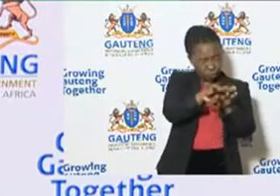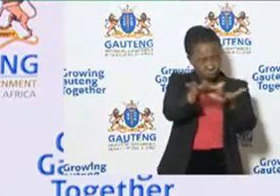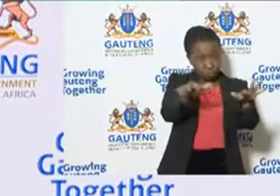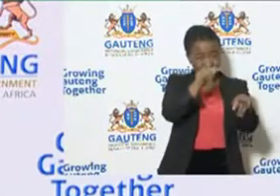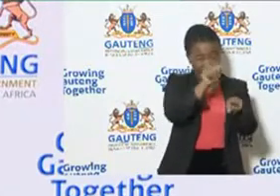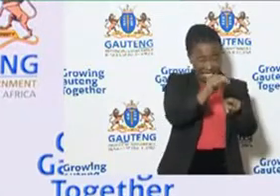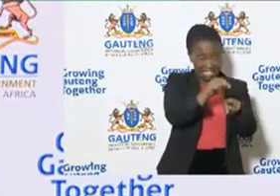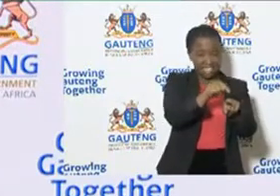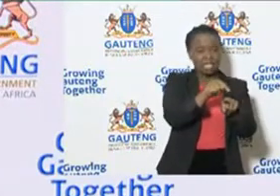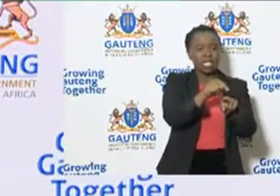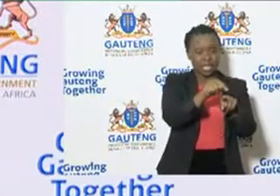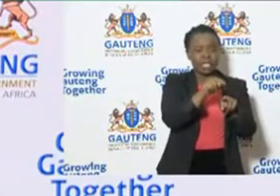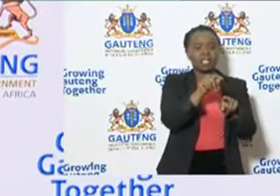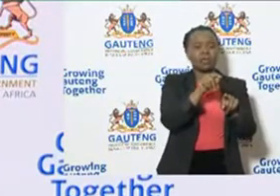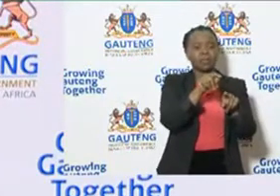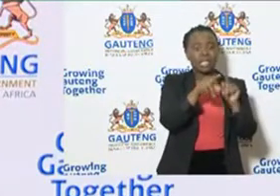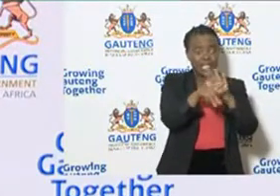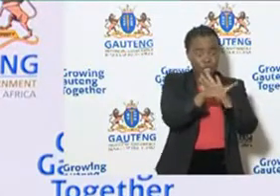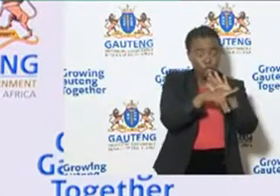That sub-district has